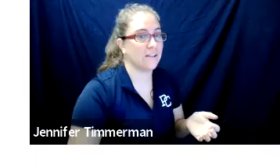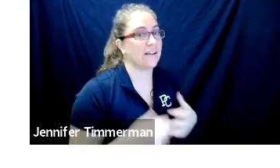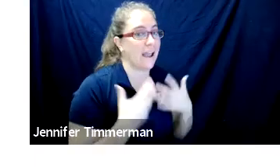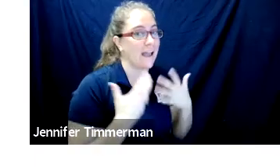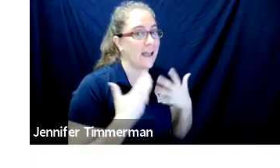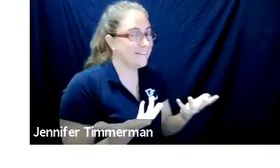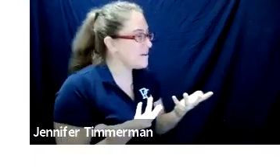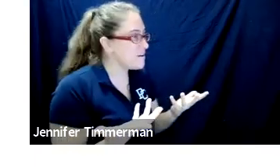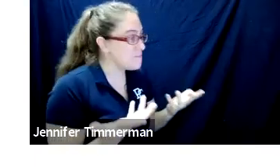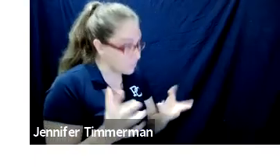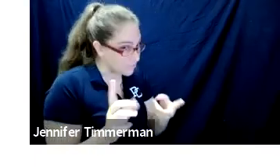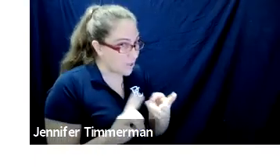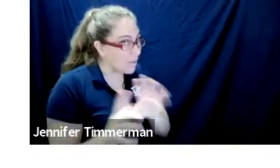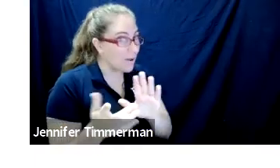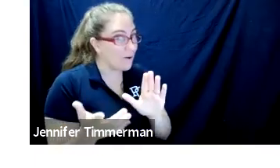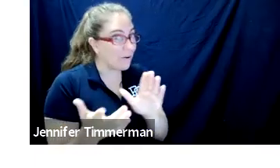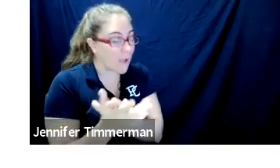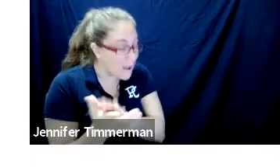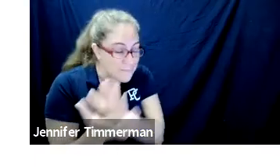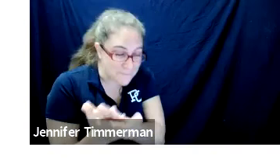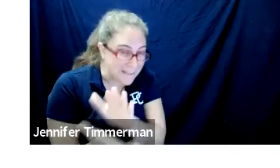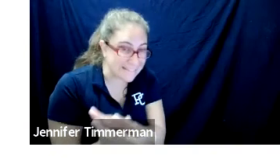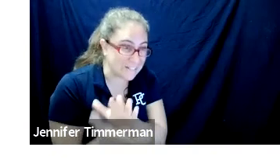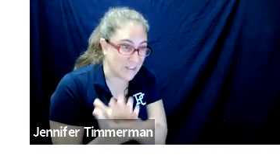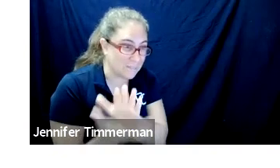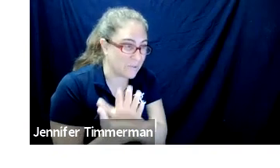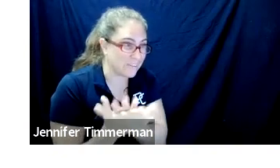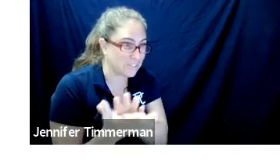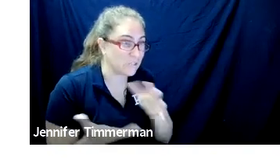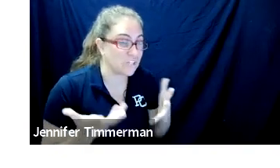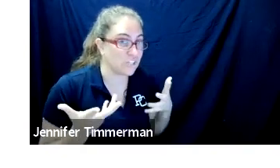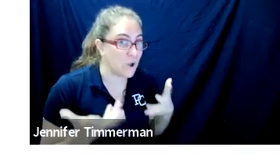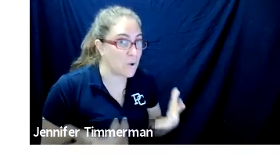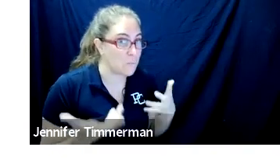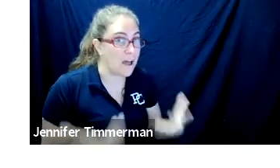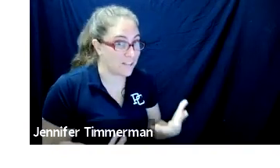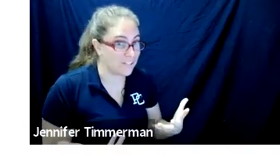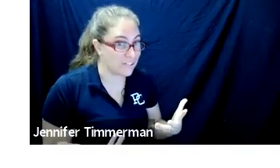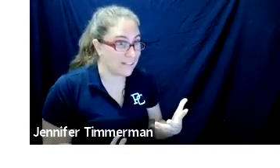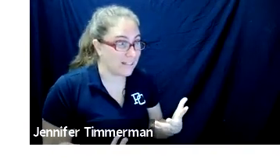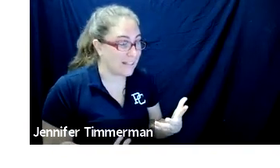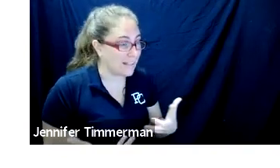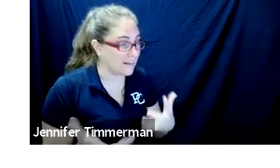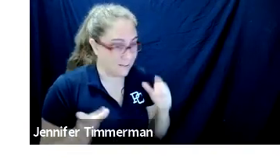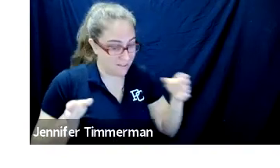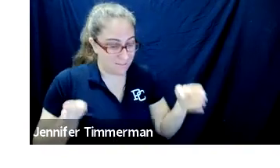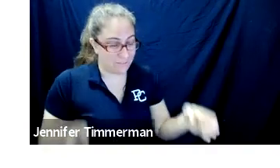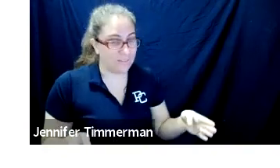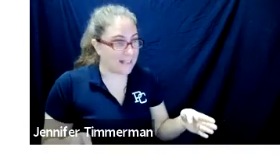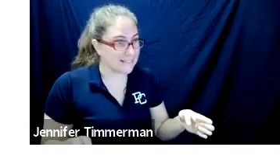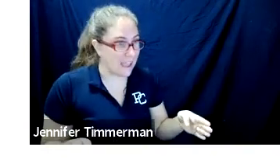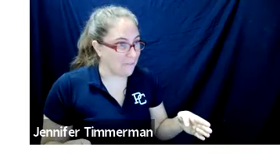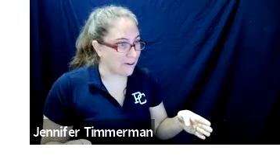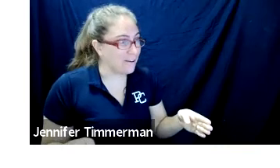pause here and ask, first of all, amazing job. You guys learned so much in